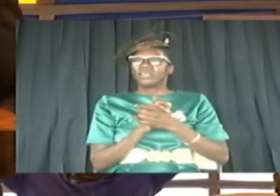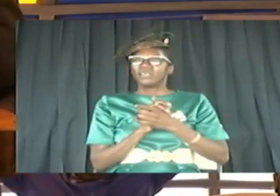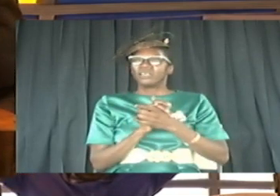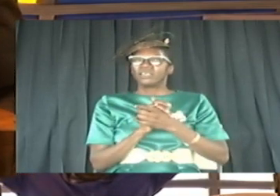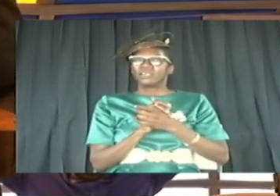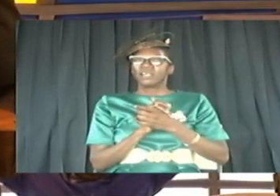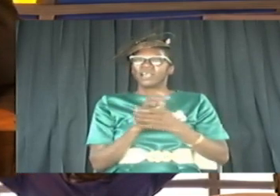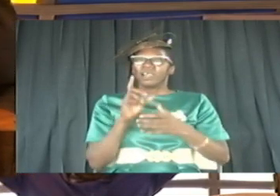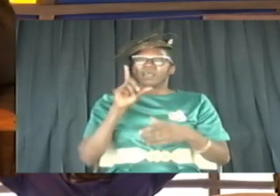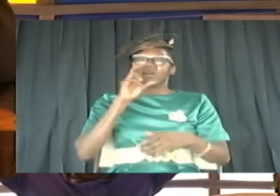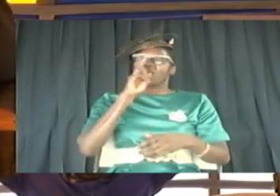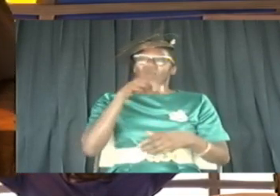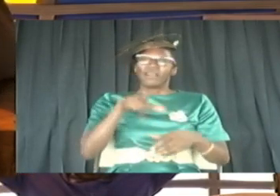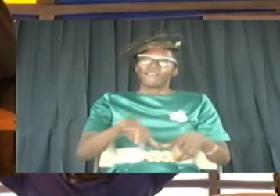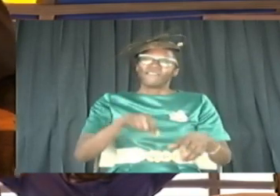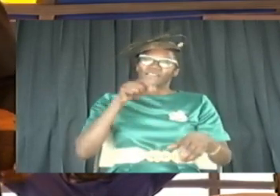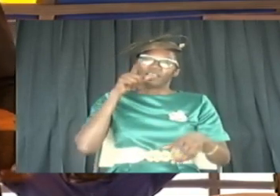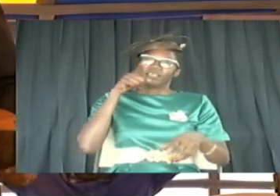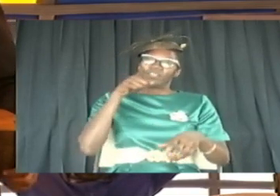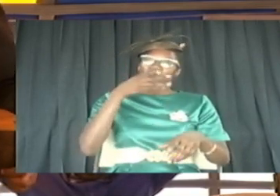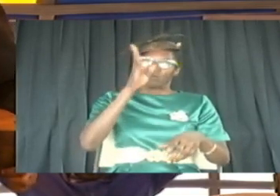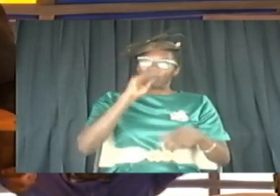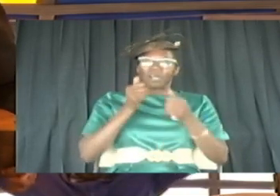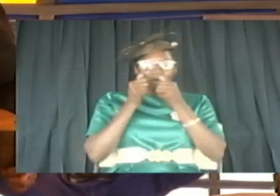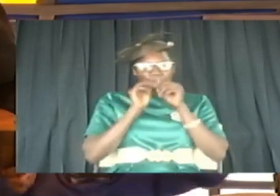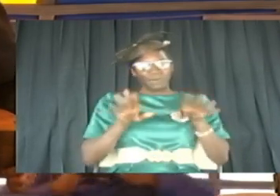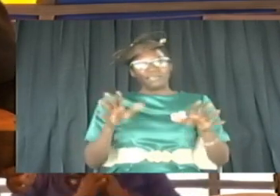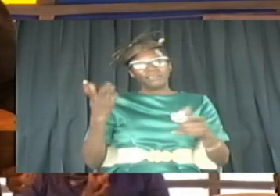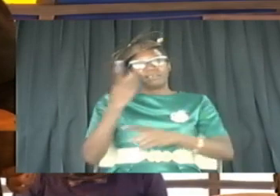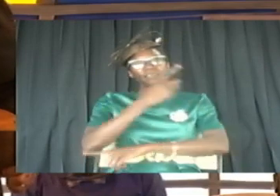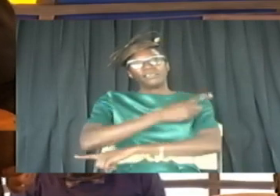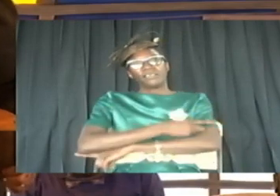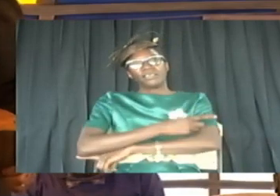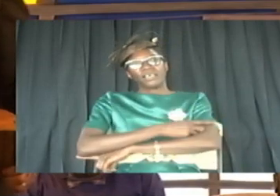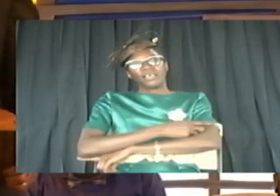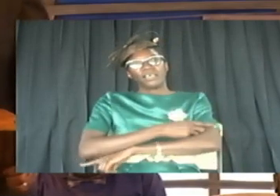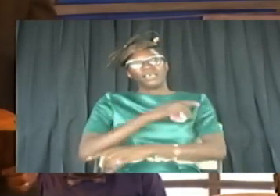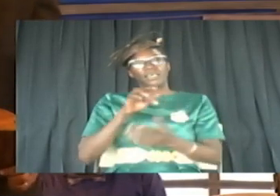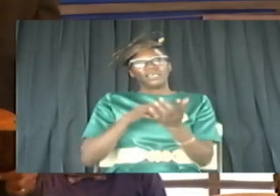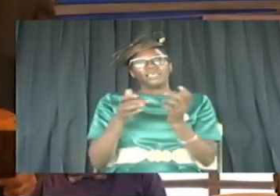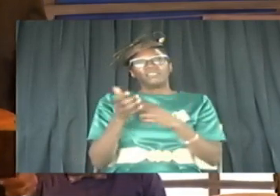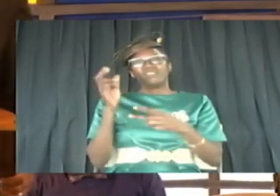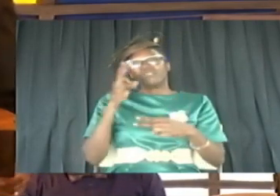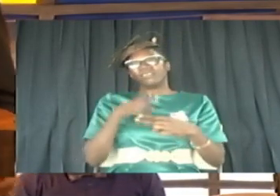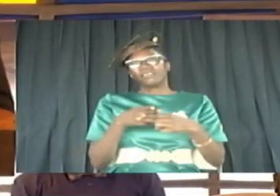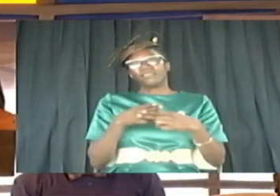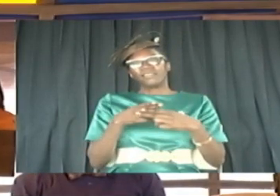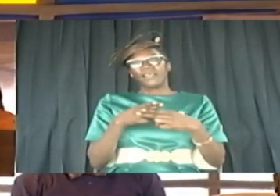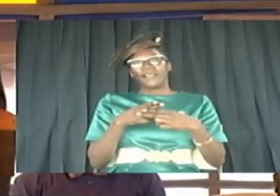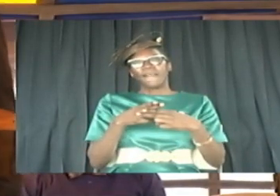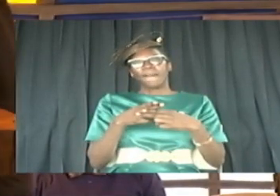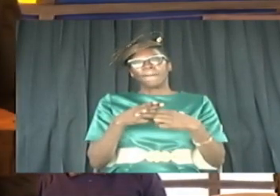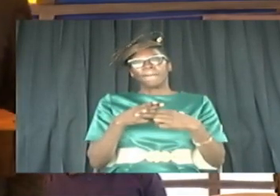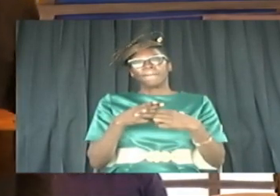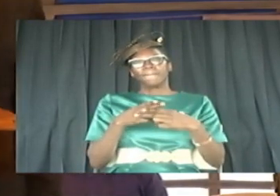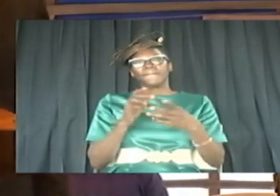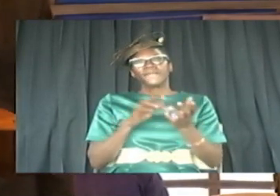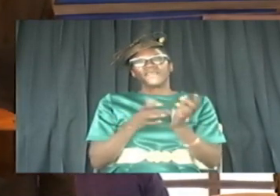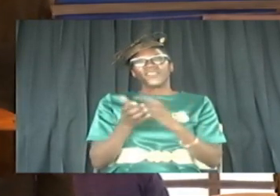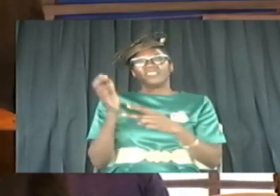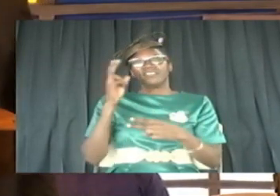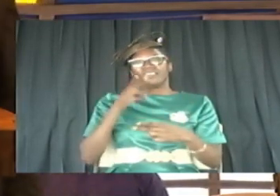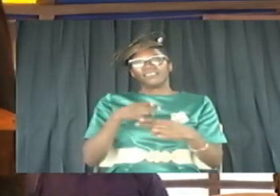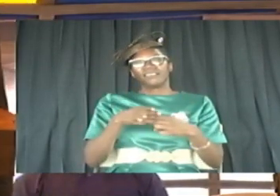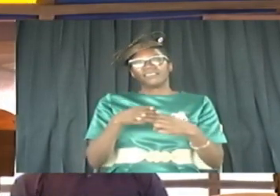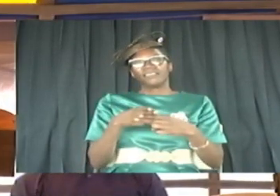to find you. God bless you today. In Jesus' name. In Jesus'